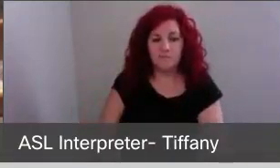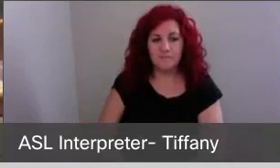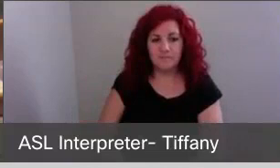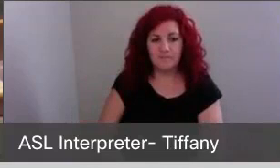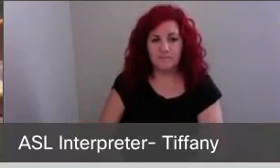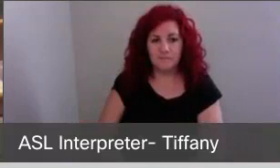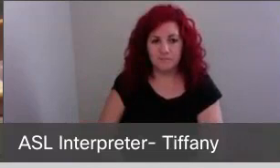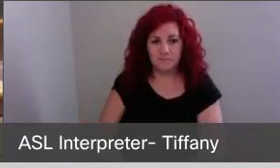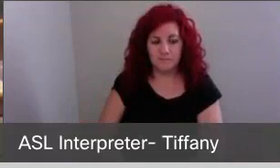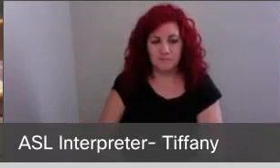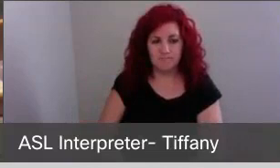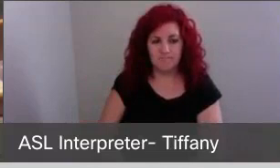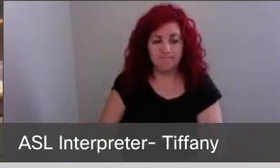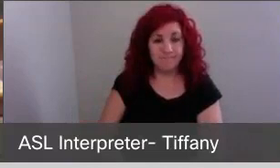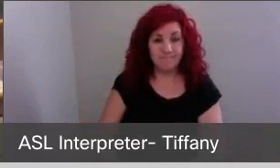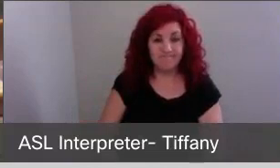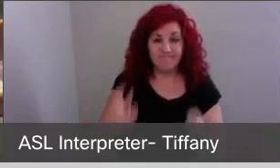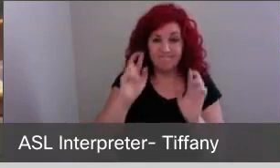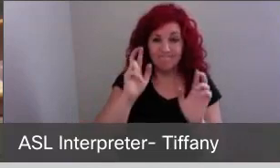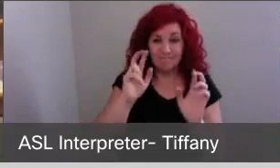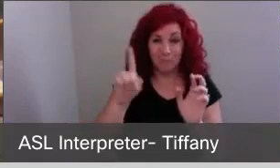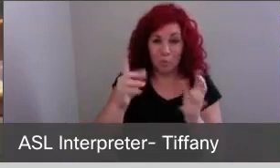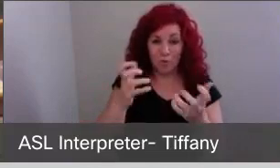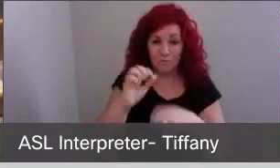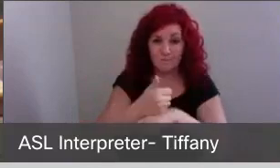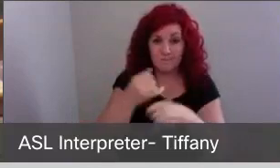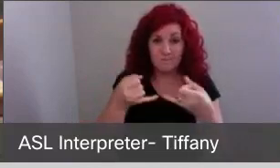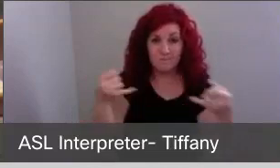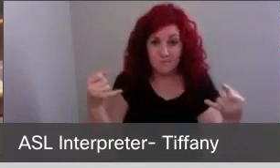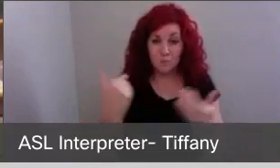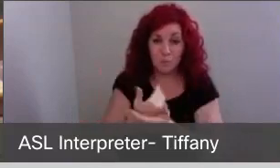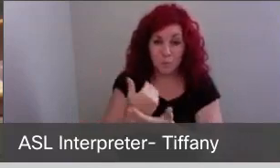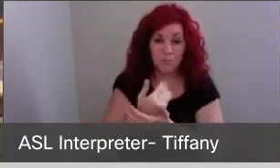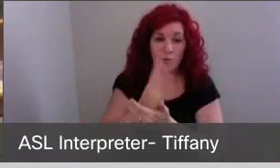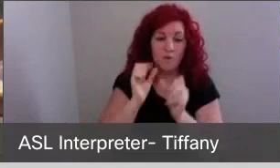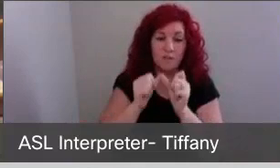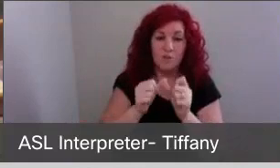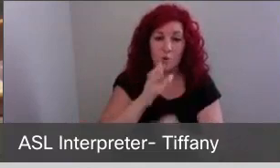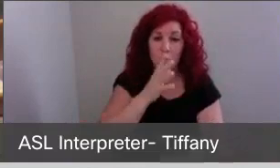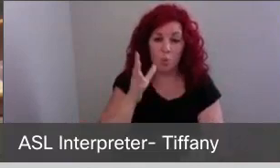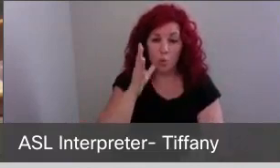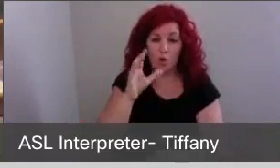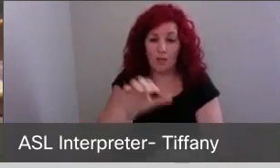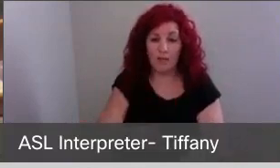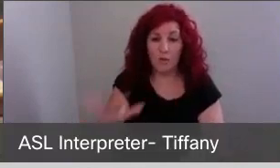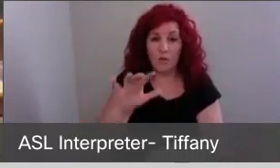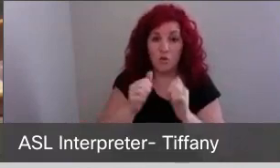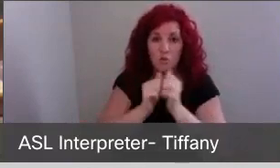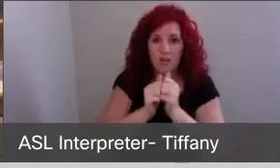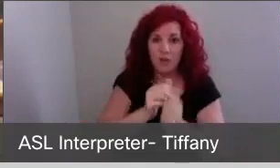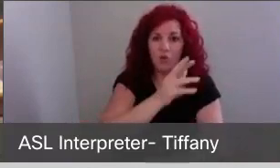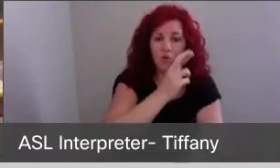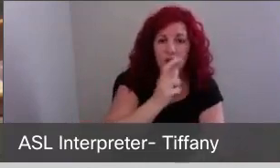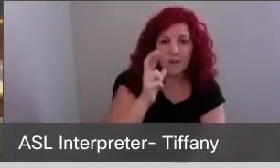are looking at setting our boundaries, that you will continue to keep the rural areas together, the ranches, the